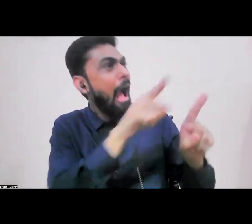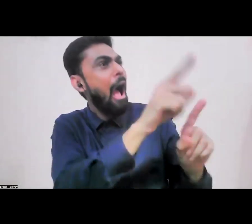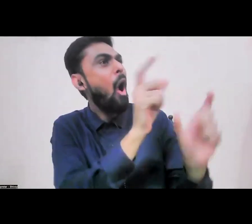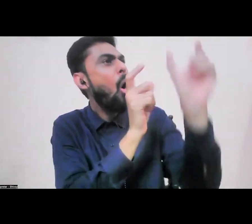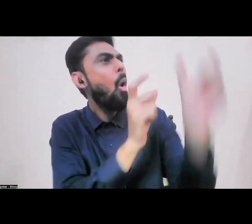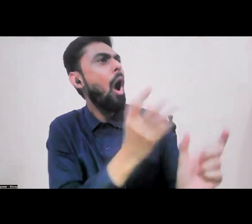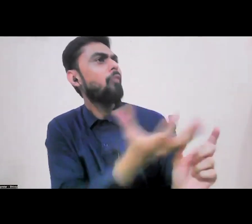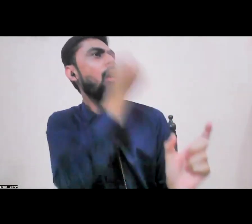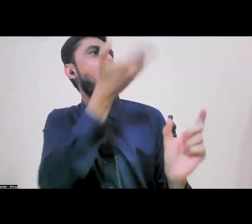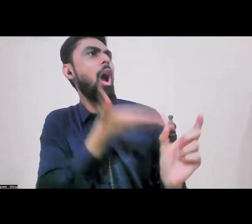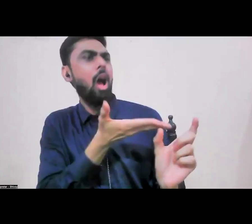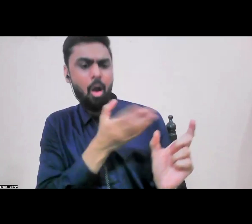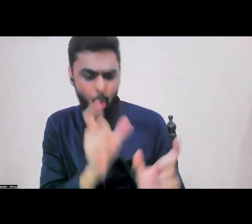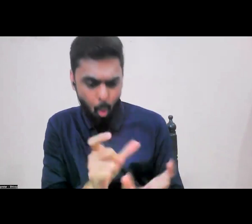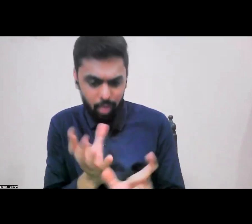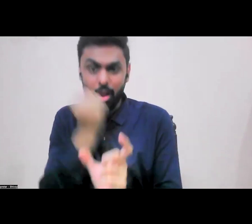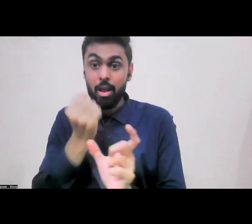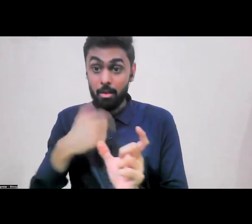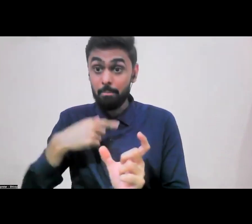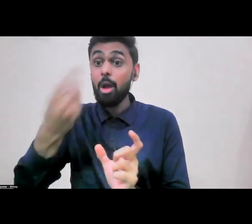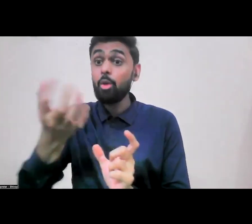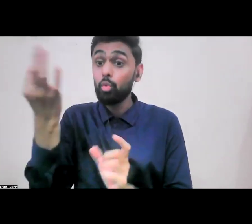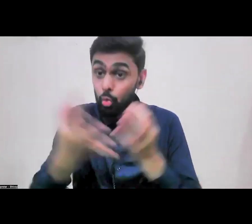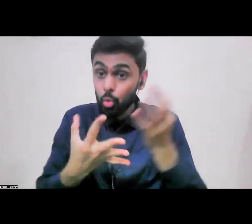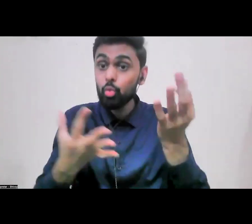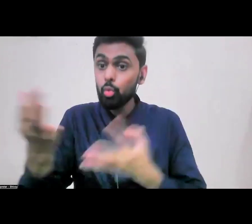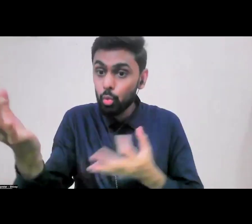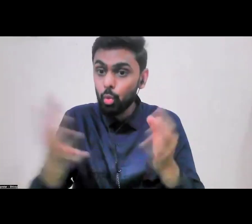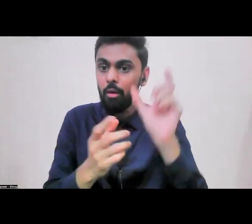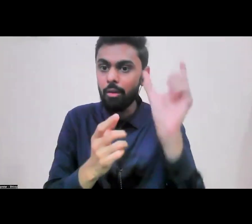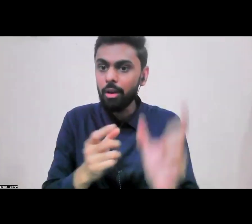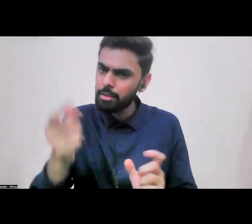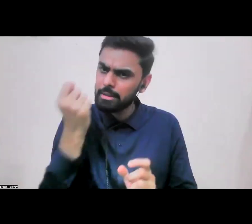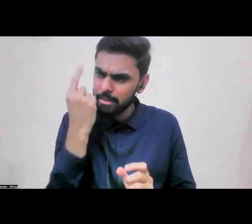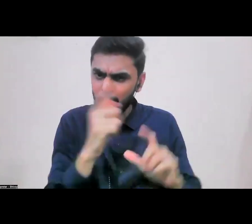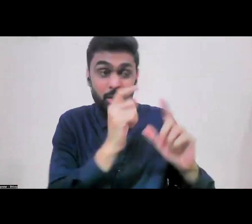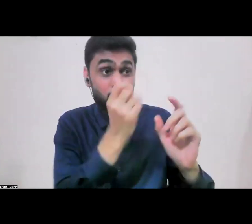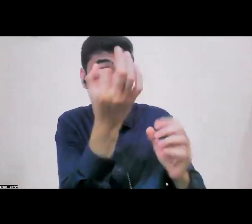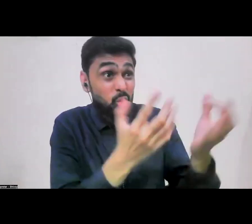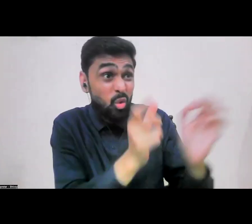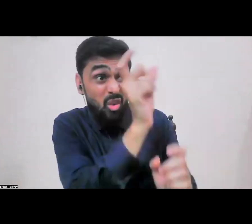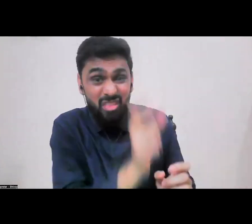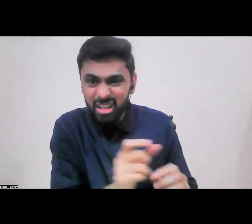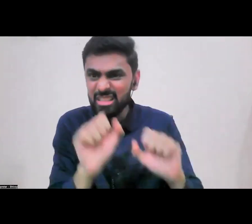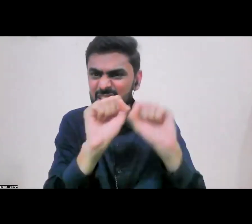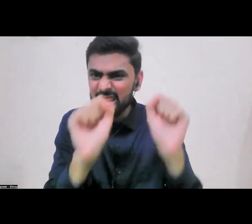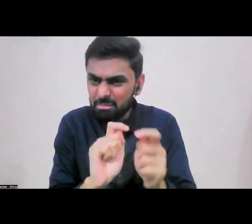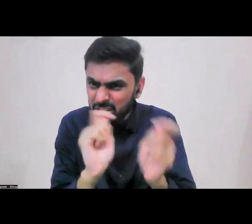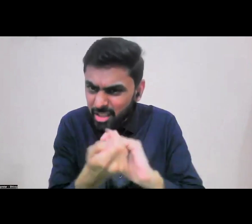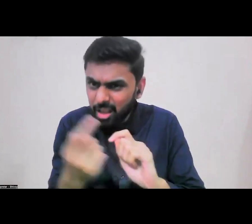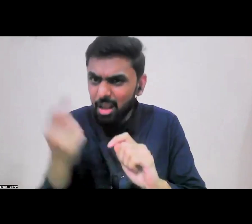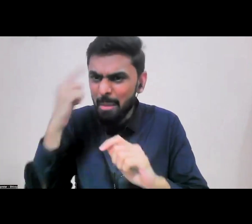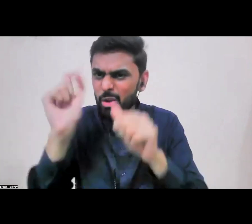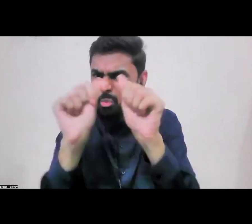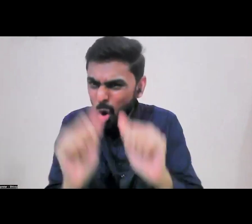will be more language coming, by the way, but still, are you getting the language? Yes, no, somewhat.